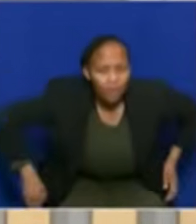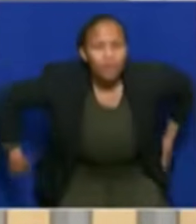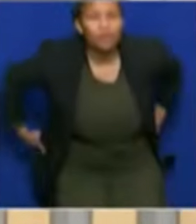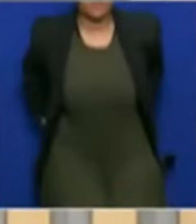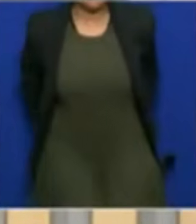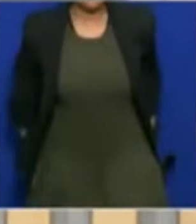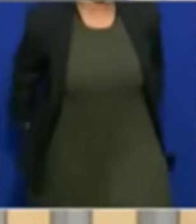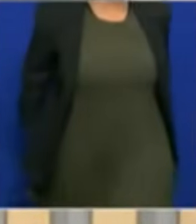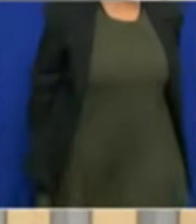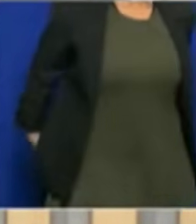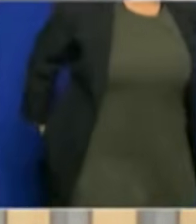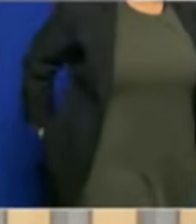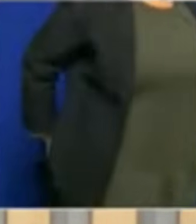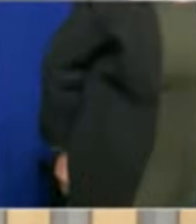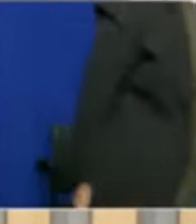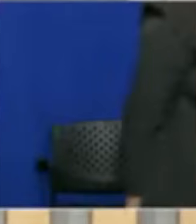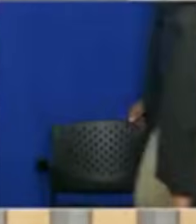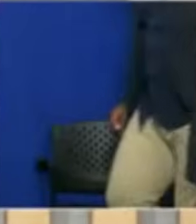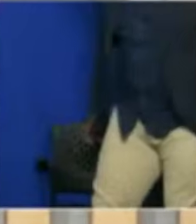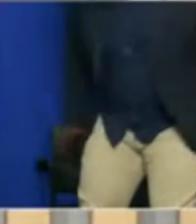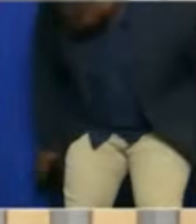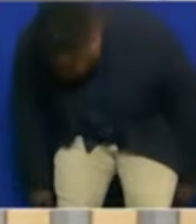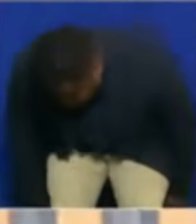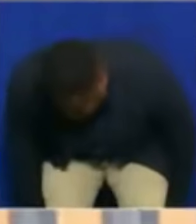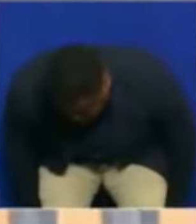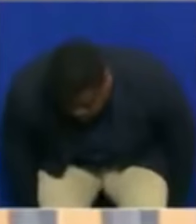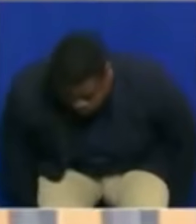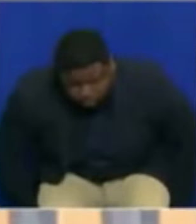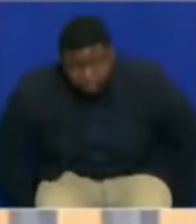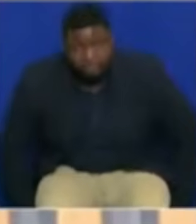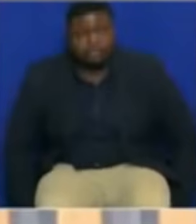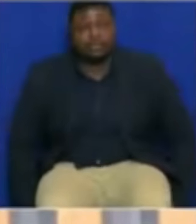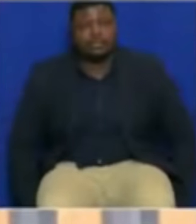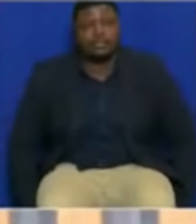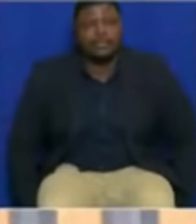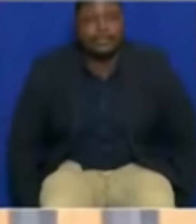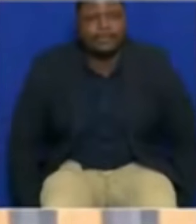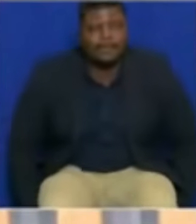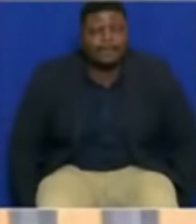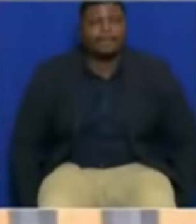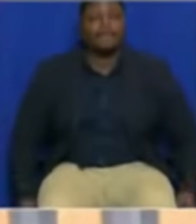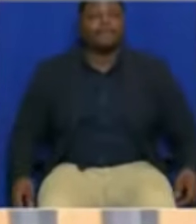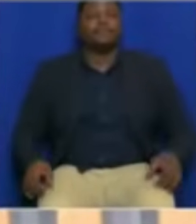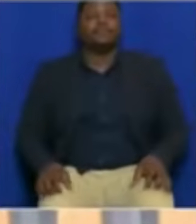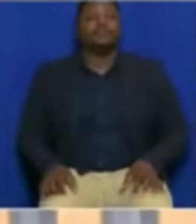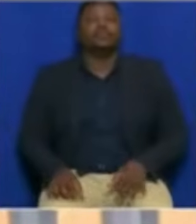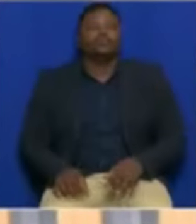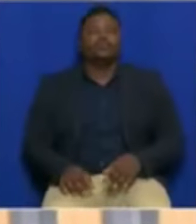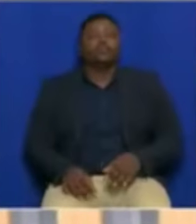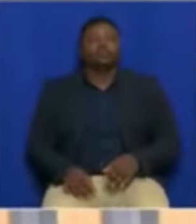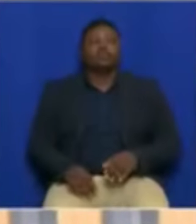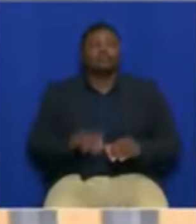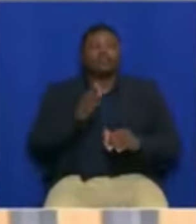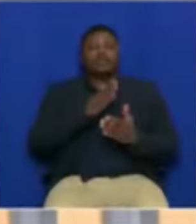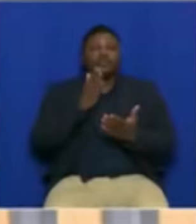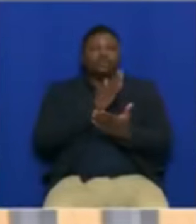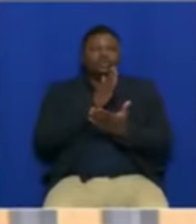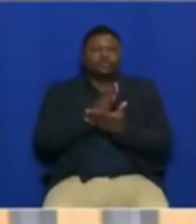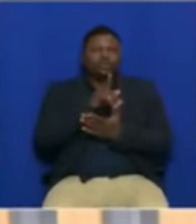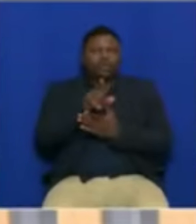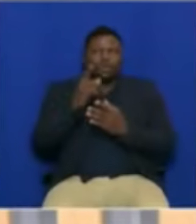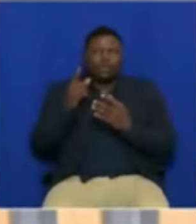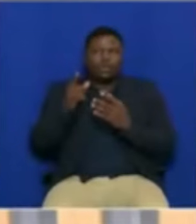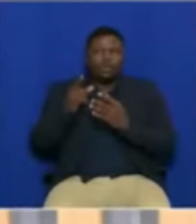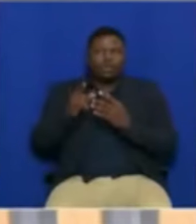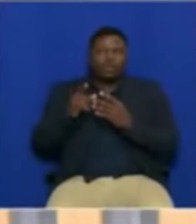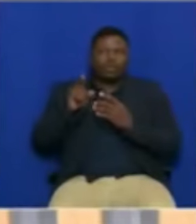again, Okay. Commissioner, sorry. Did I understand or misunderstand your testimony